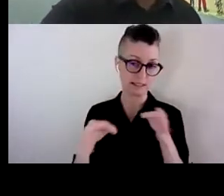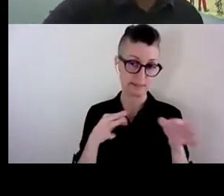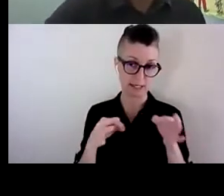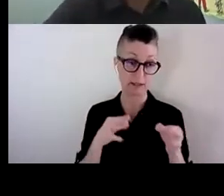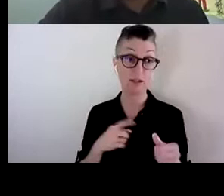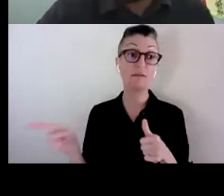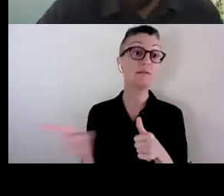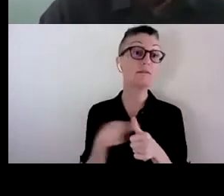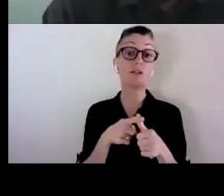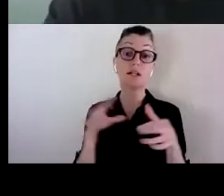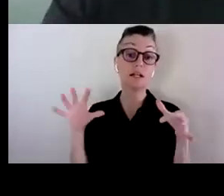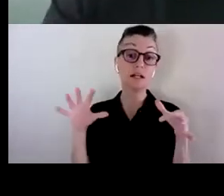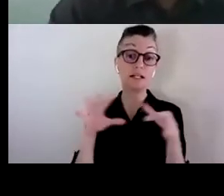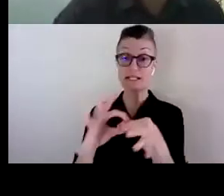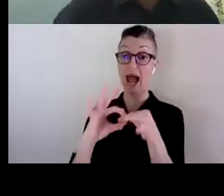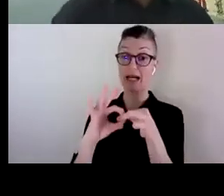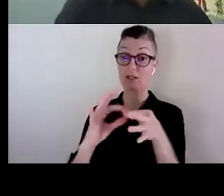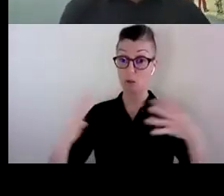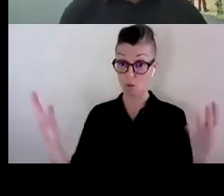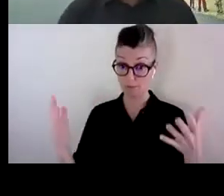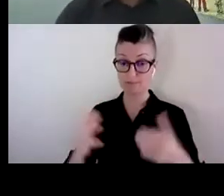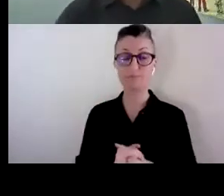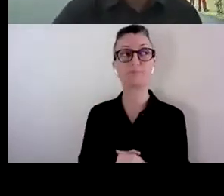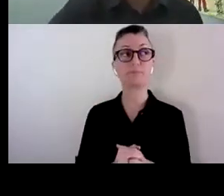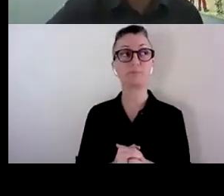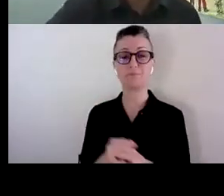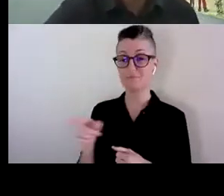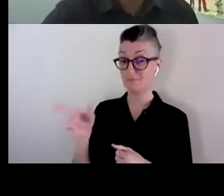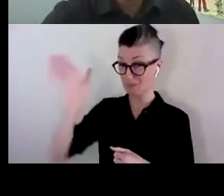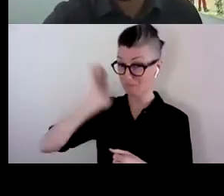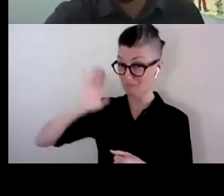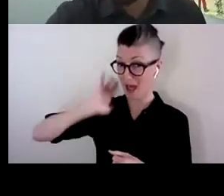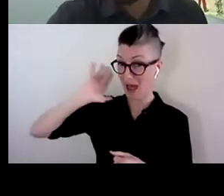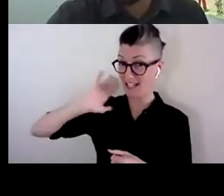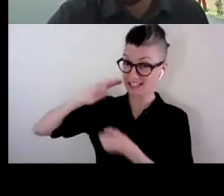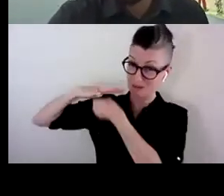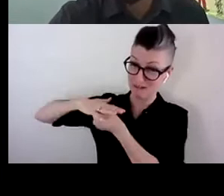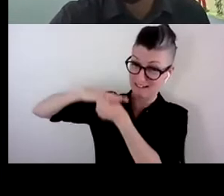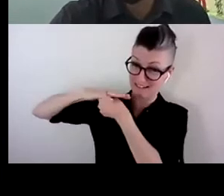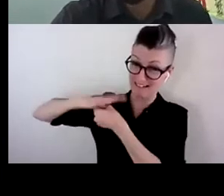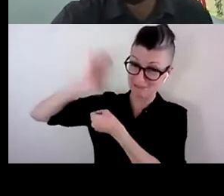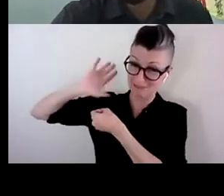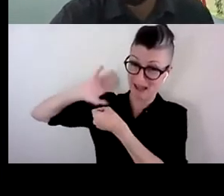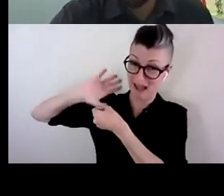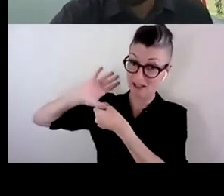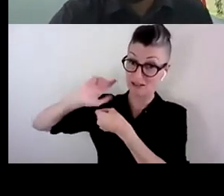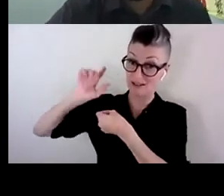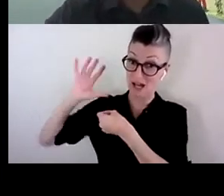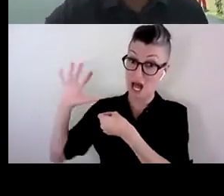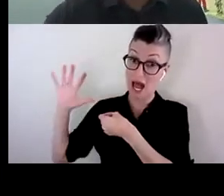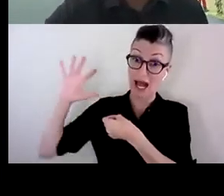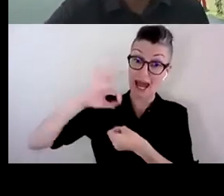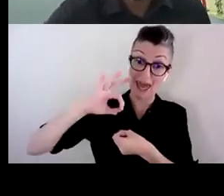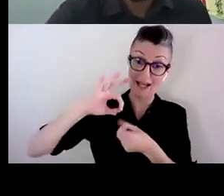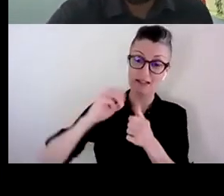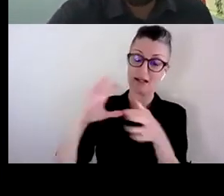is we must connect the oppressive past with the oppressive present. A